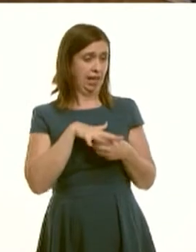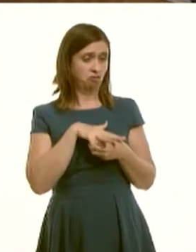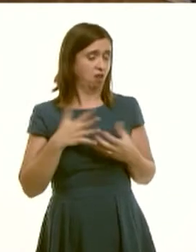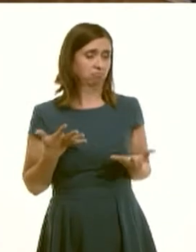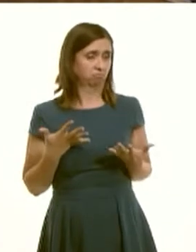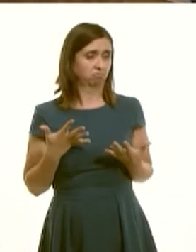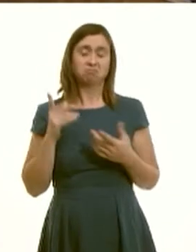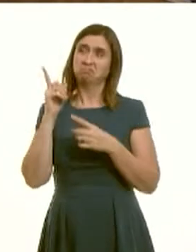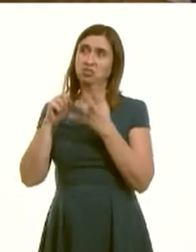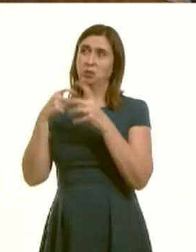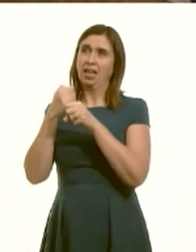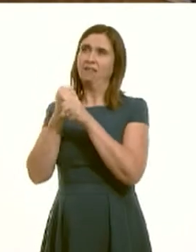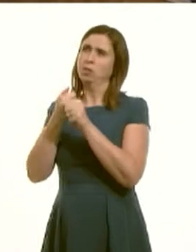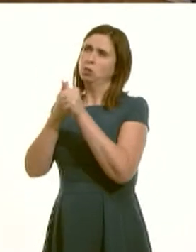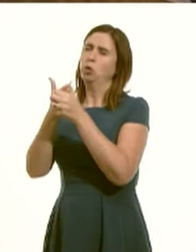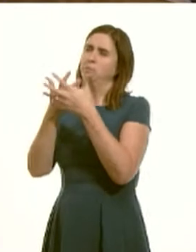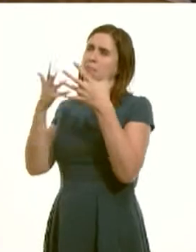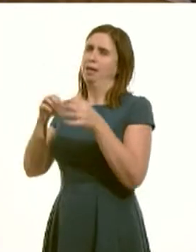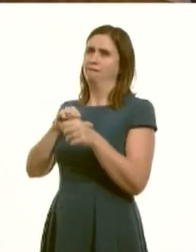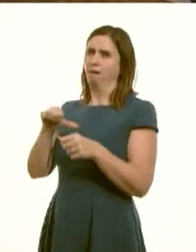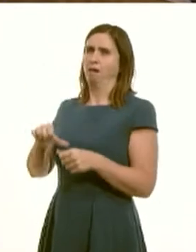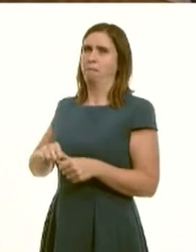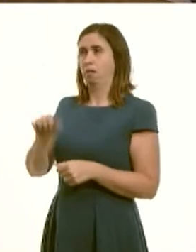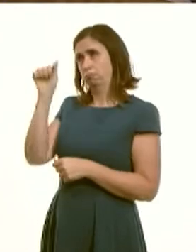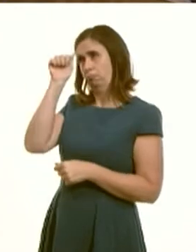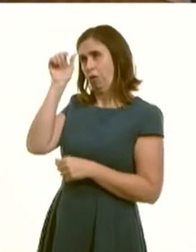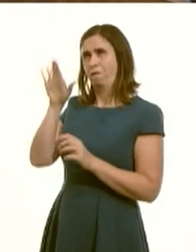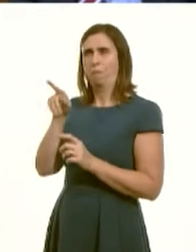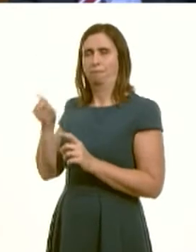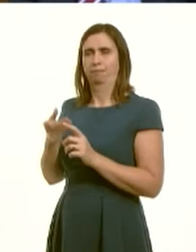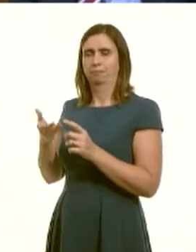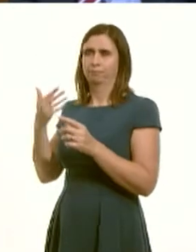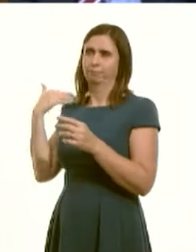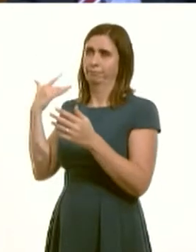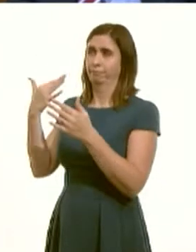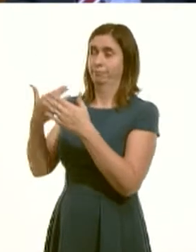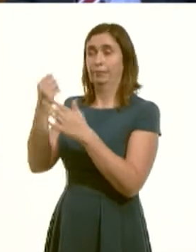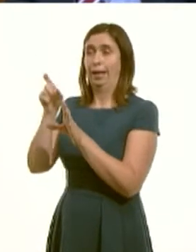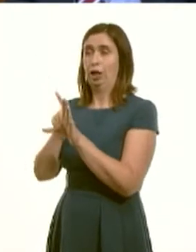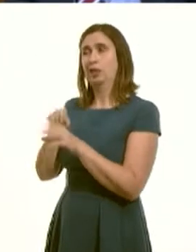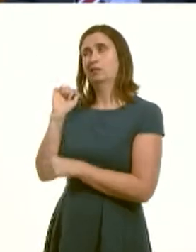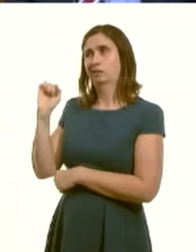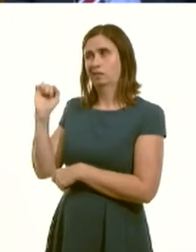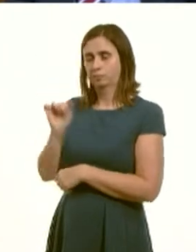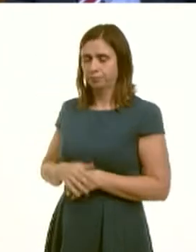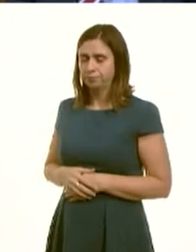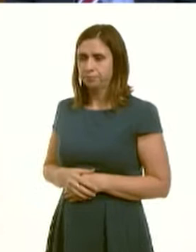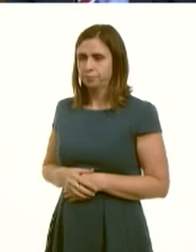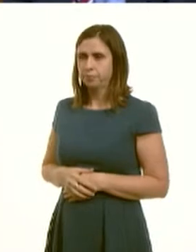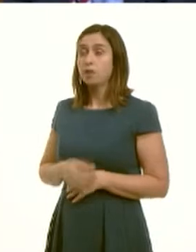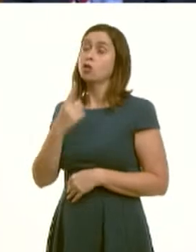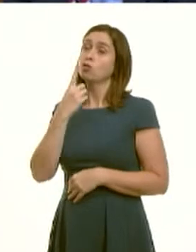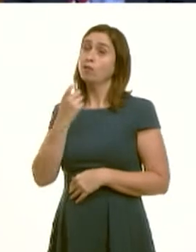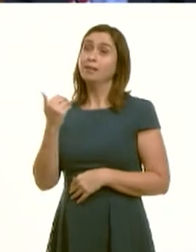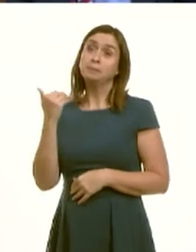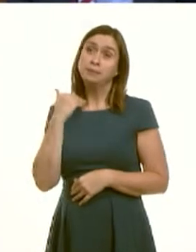tend, of course, to support the bigger farmers, particularly arable. We know that from experience over the last decade. In terms of red meat,